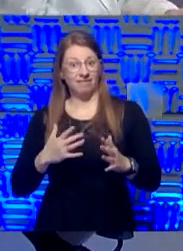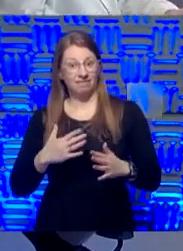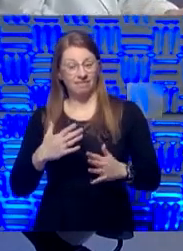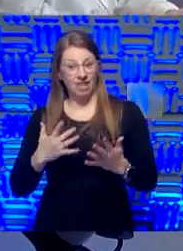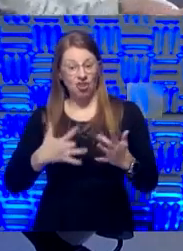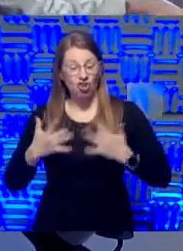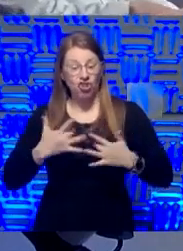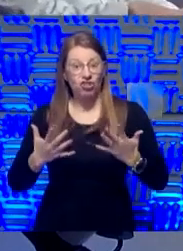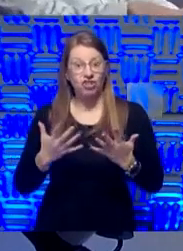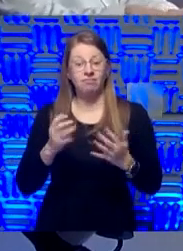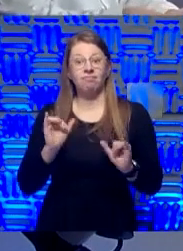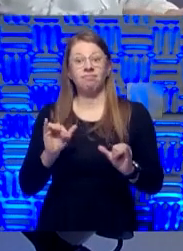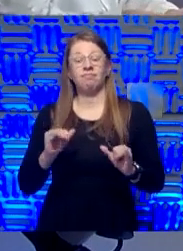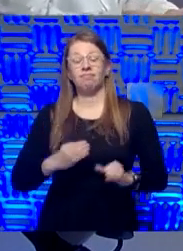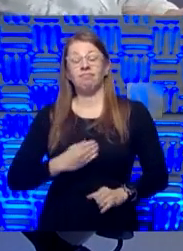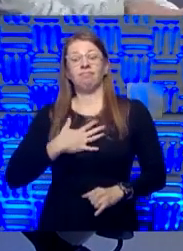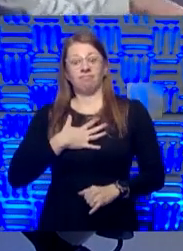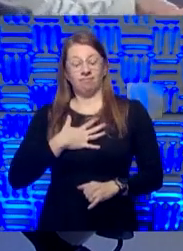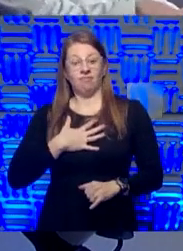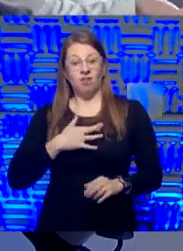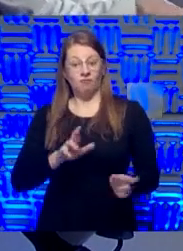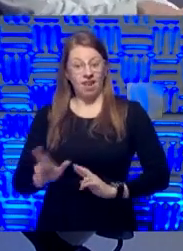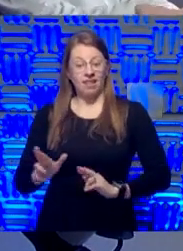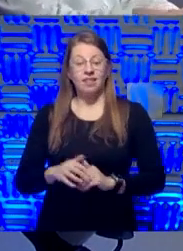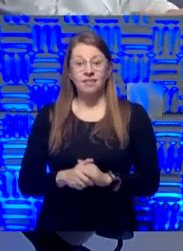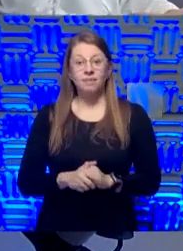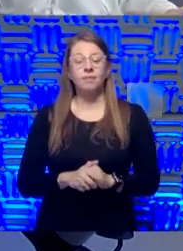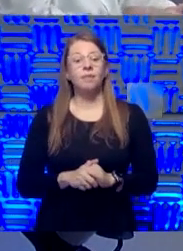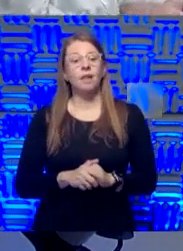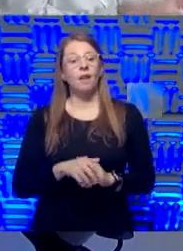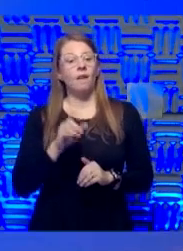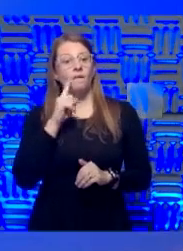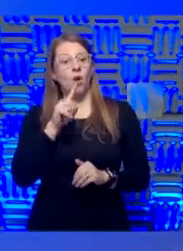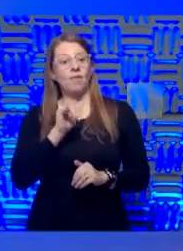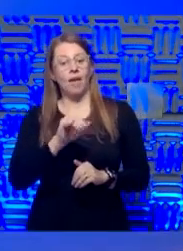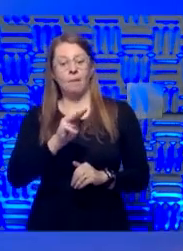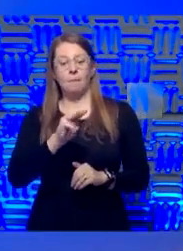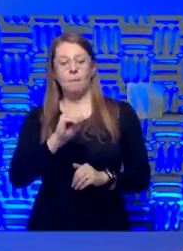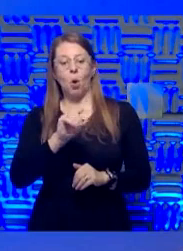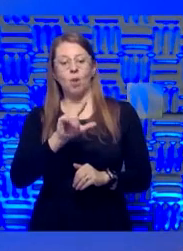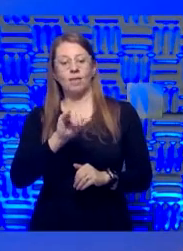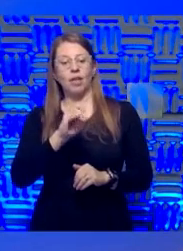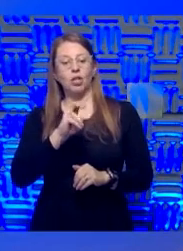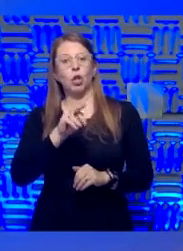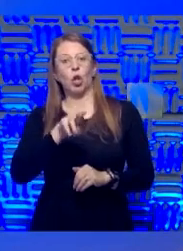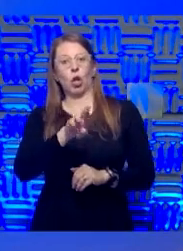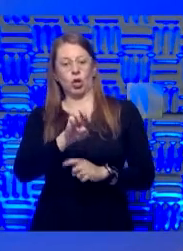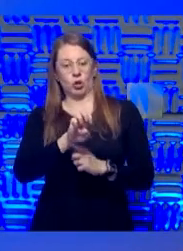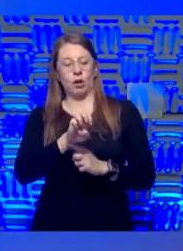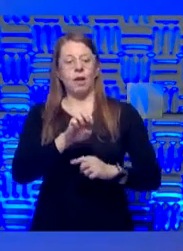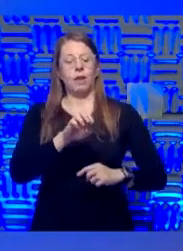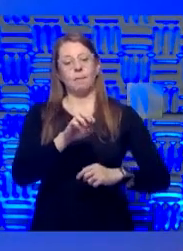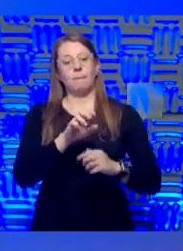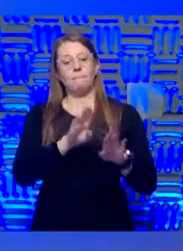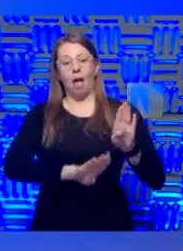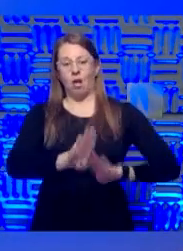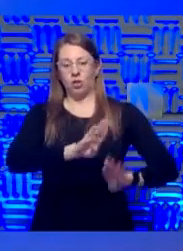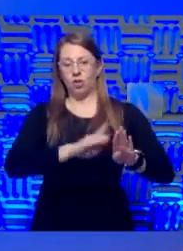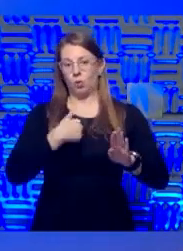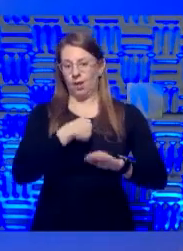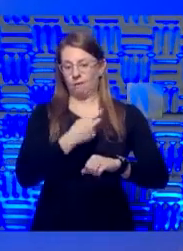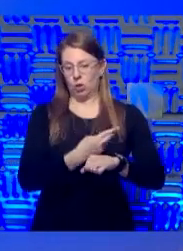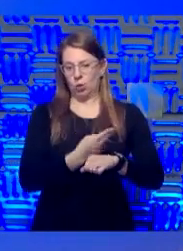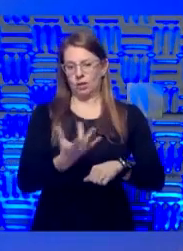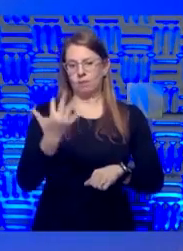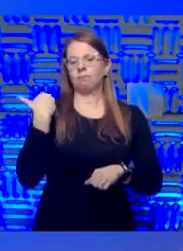into this type of molecular biology where we talk about antibodies as treatments, where we have used them in the past,